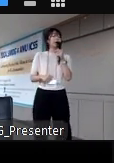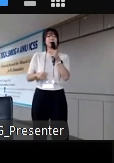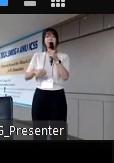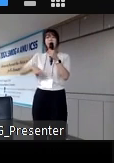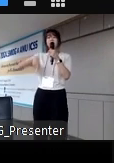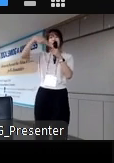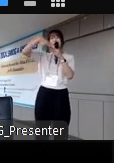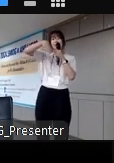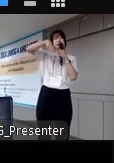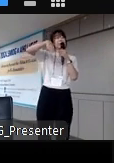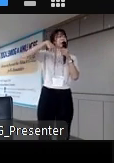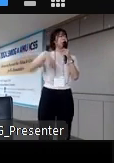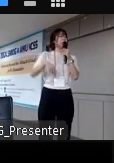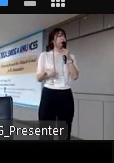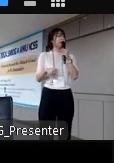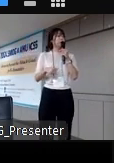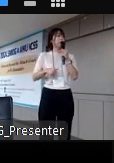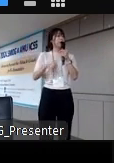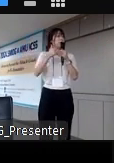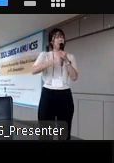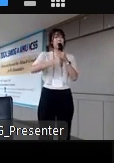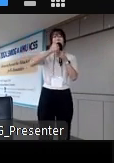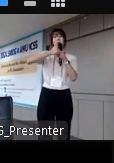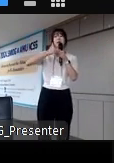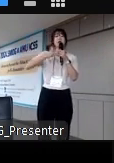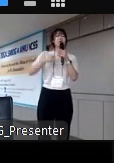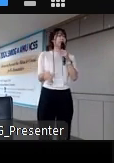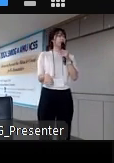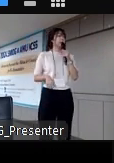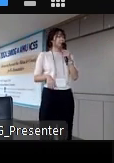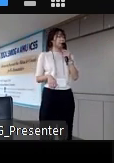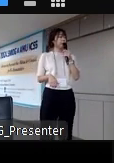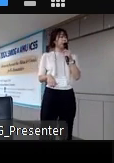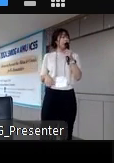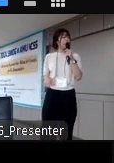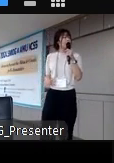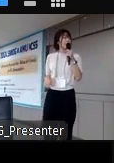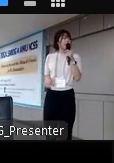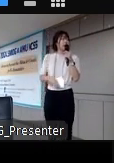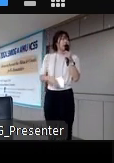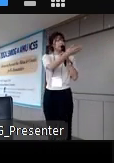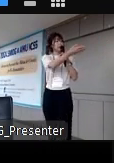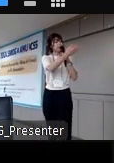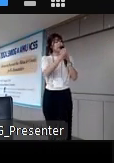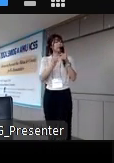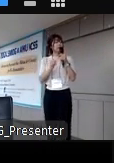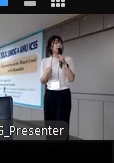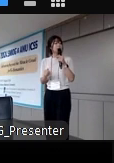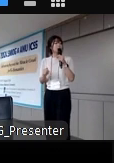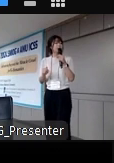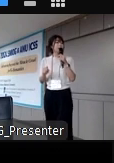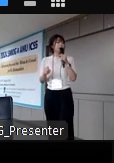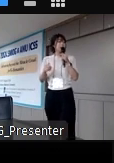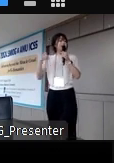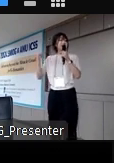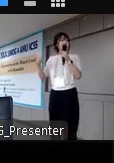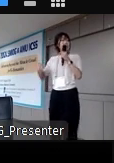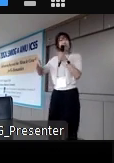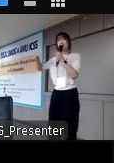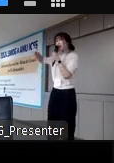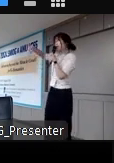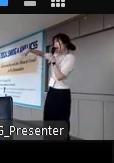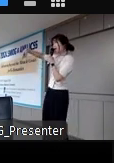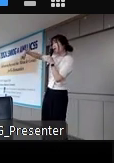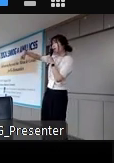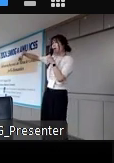It would simply be dance in the neutral position or held in the neutral position. While the plus locus ones would be dance